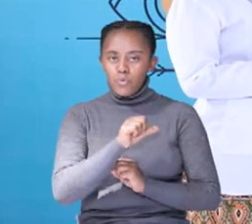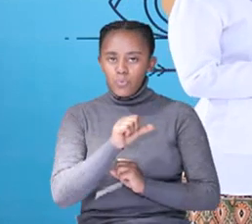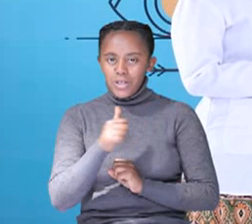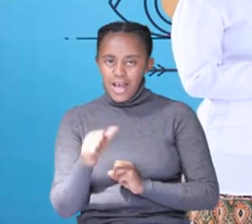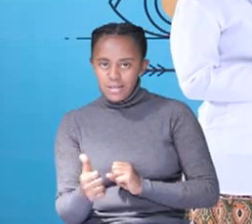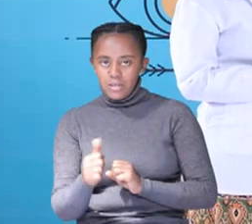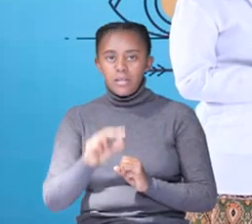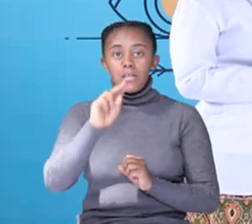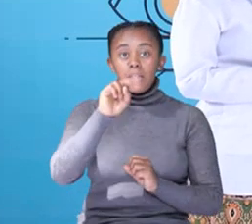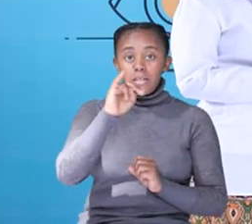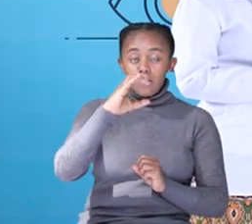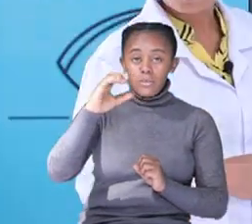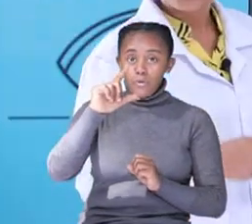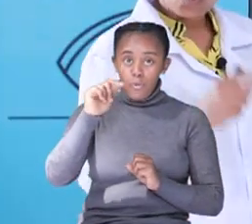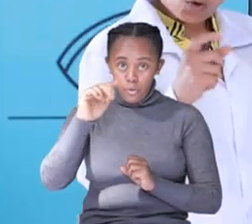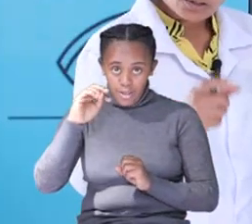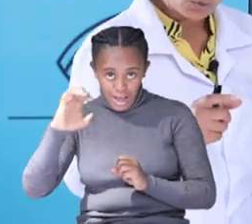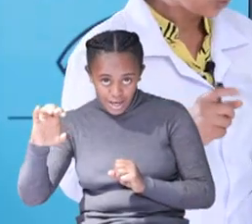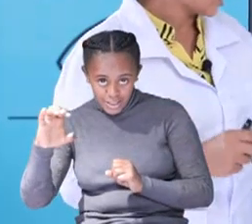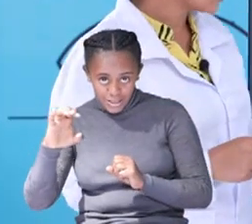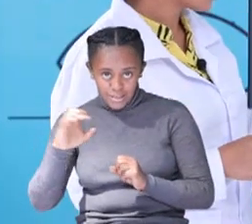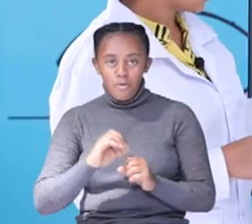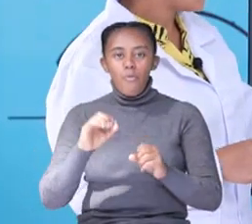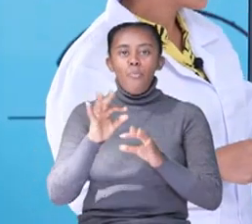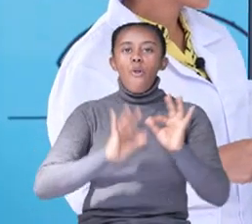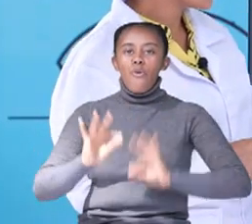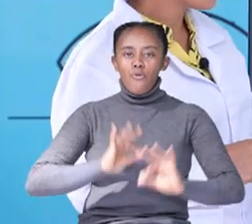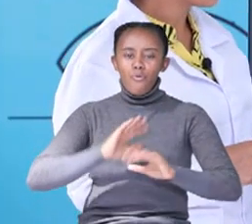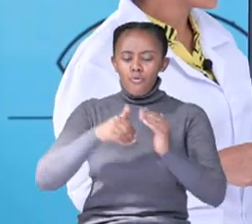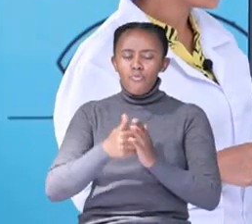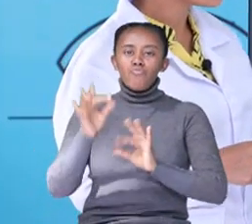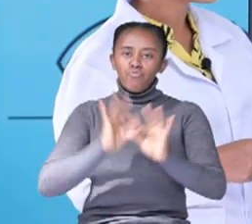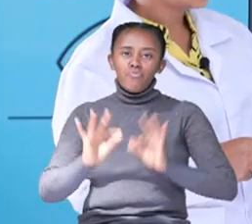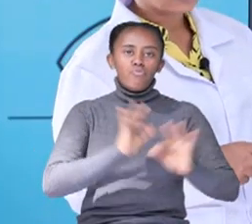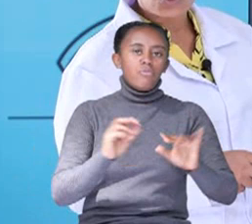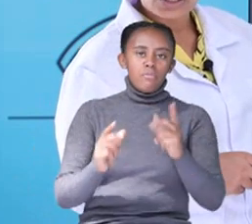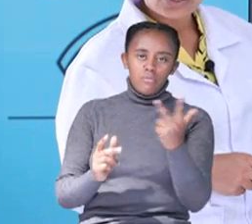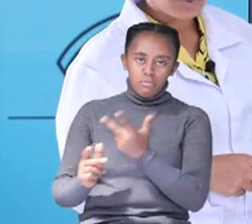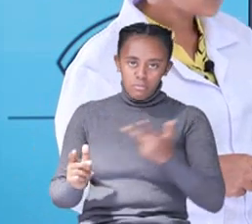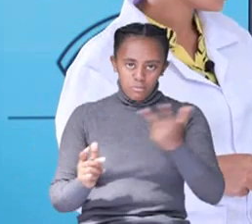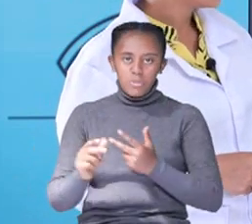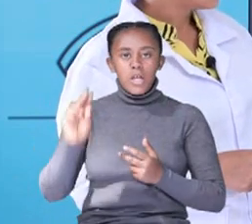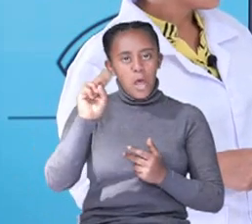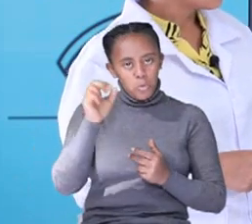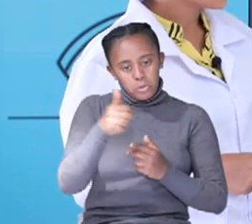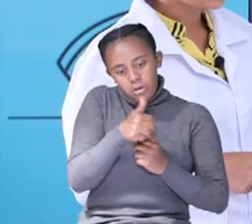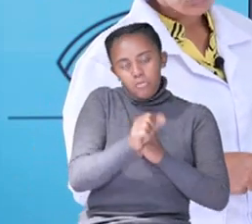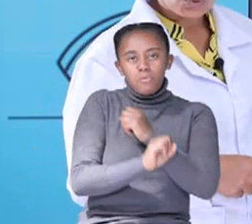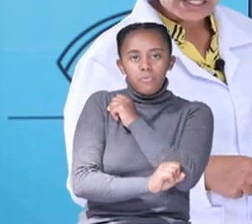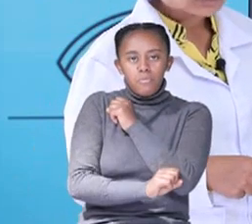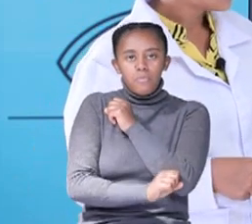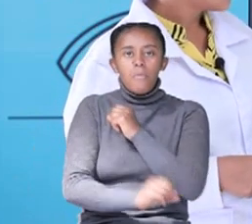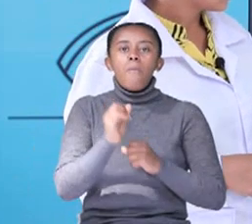other nucleotide molecules. All nucleotides have three components: nitrogenous base,